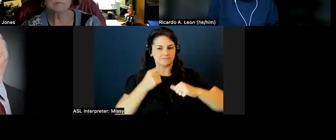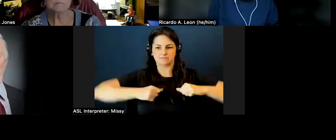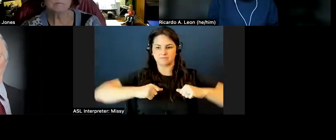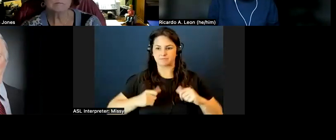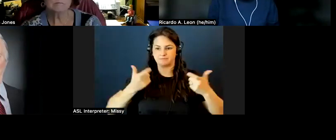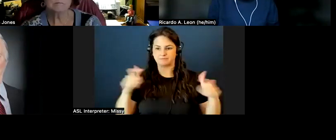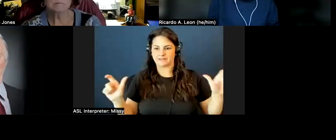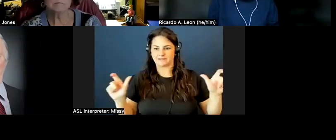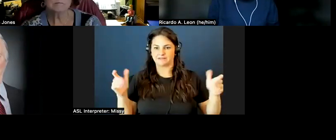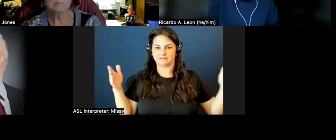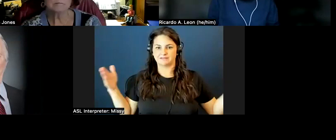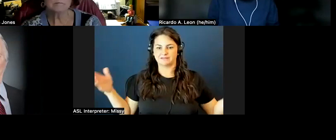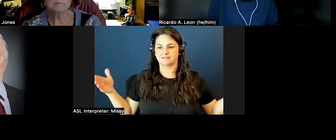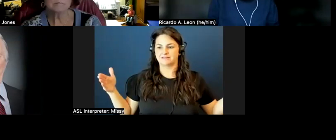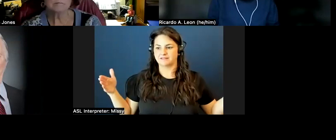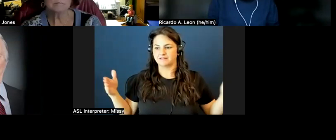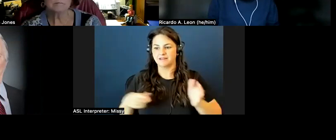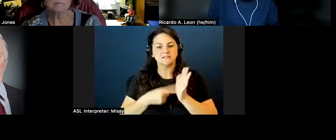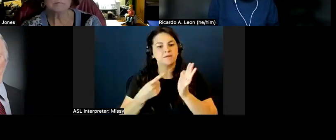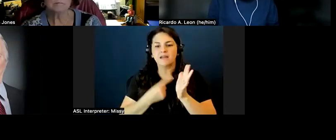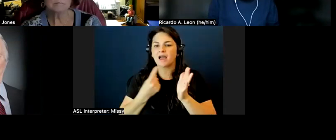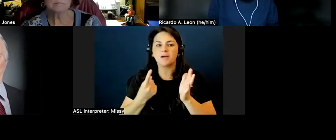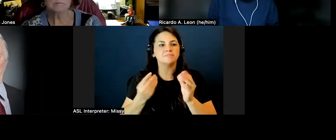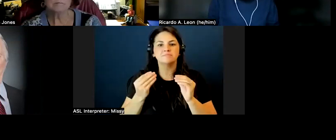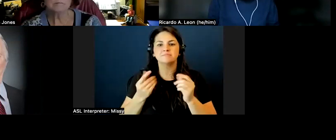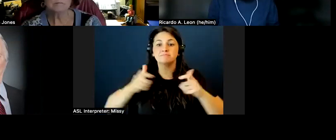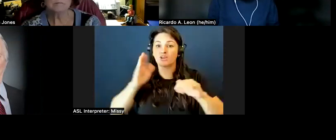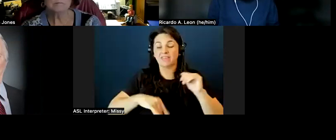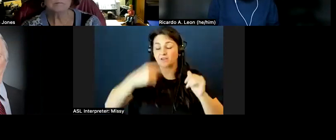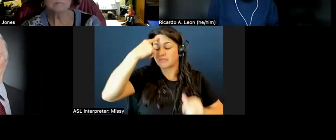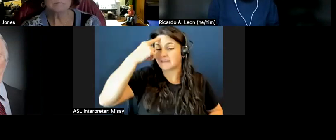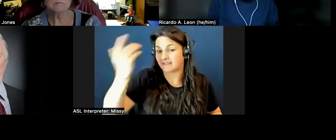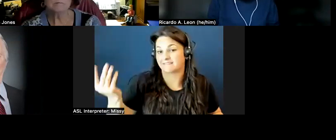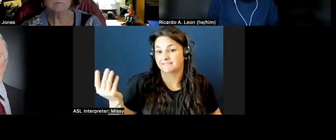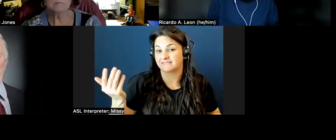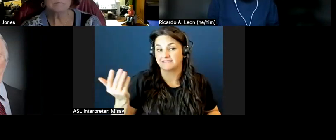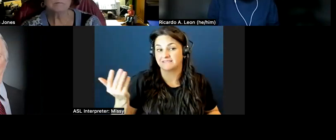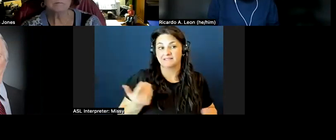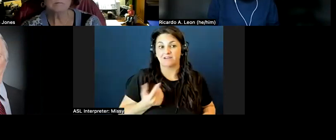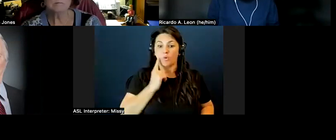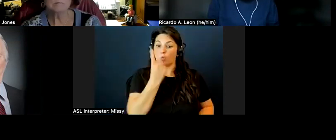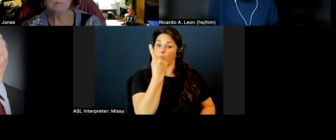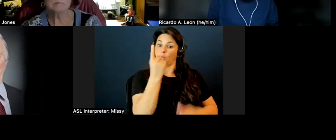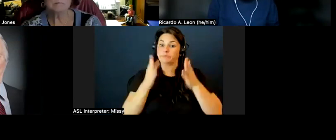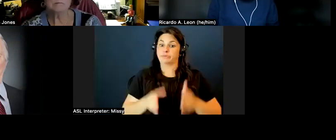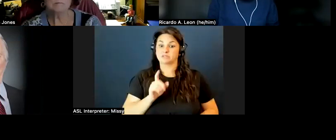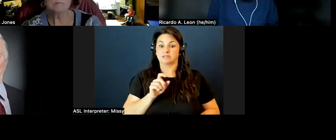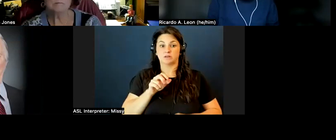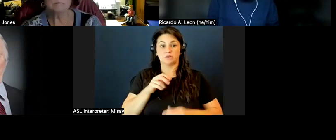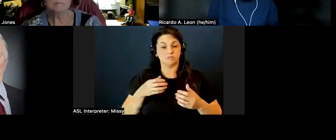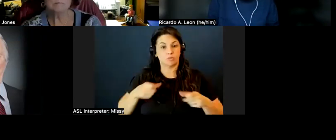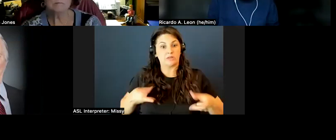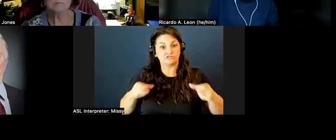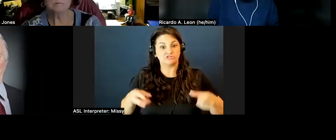someone who's deaf. In fact, sometimes a little bigger than maybe is necessary for a single person in a wheelchair with